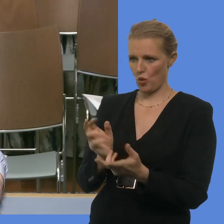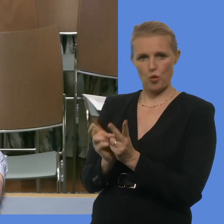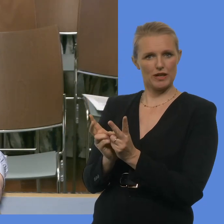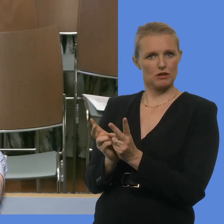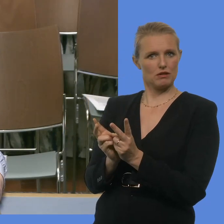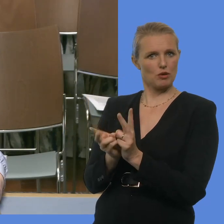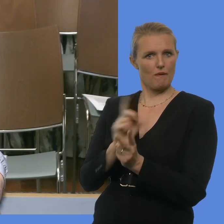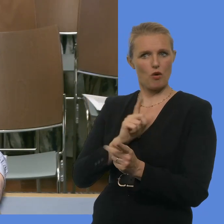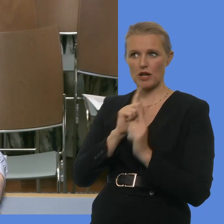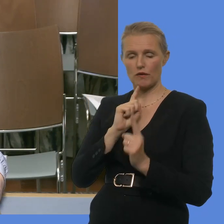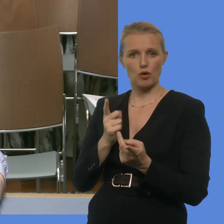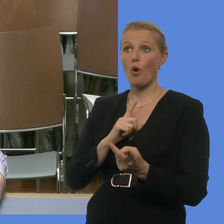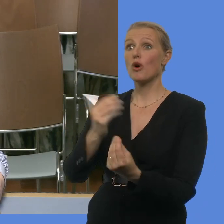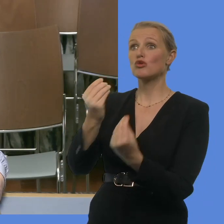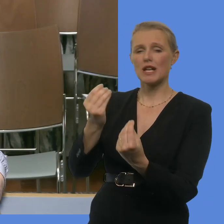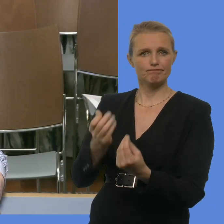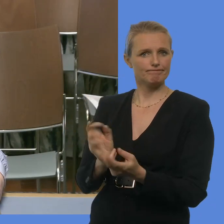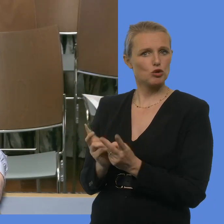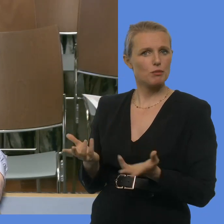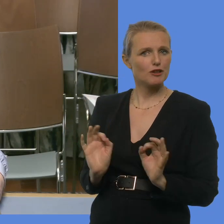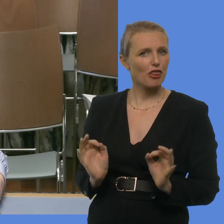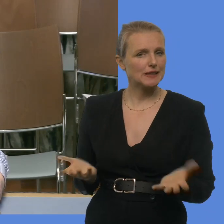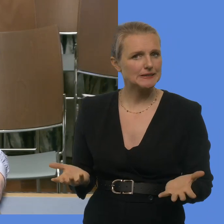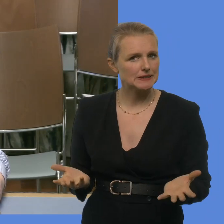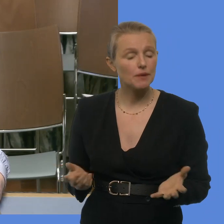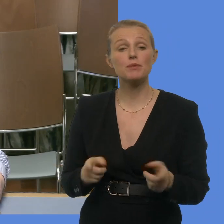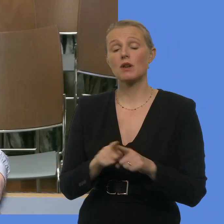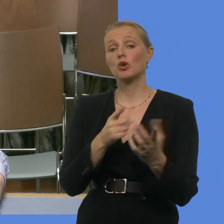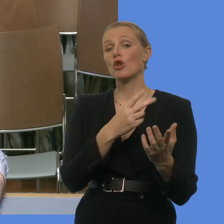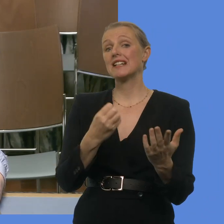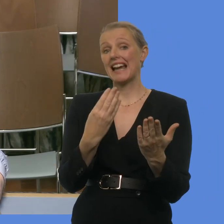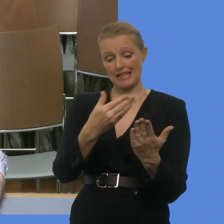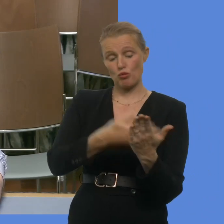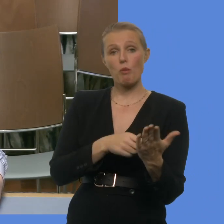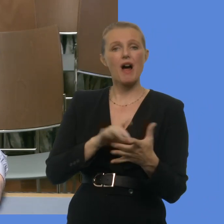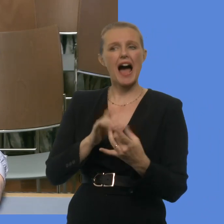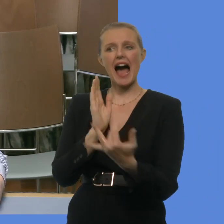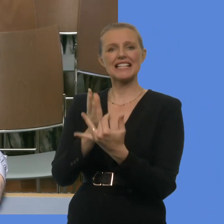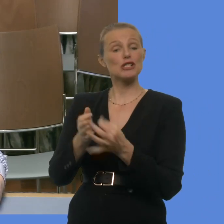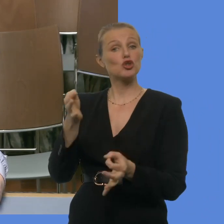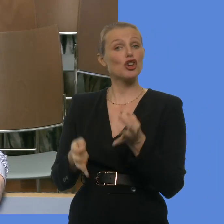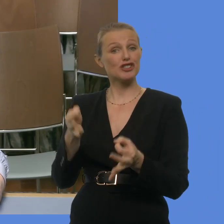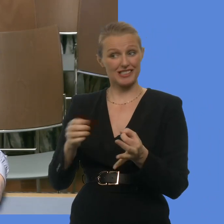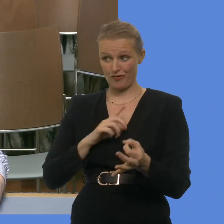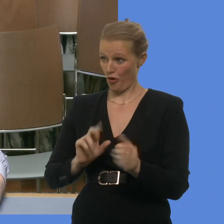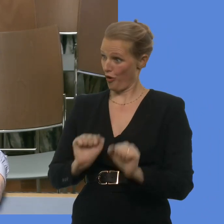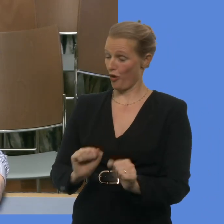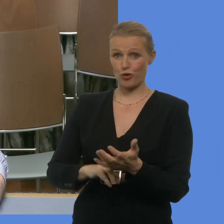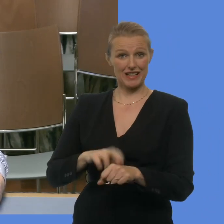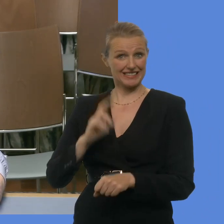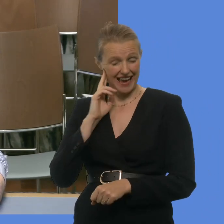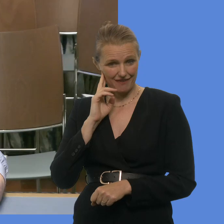job interviews or workplace training. And a 2019 report about access to justice for deaf people in Northern Ireland, the